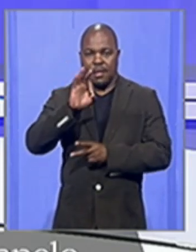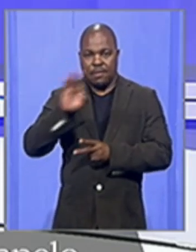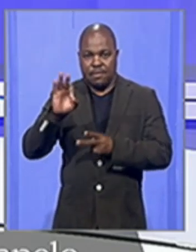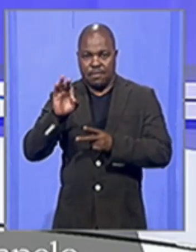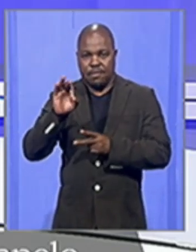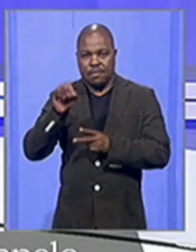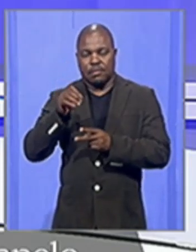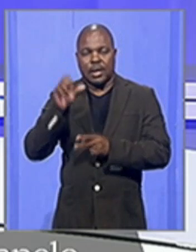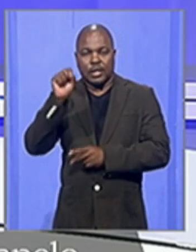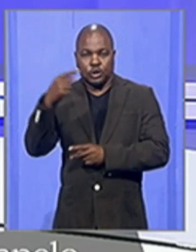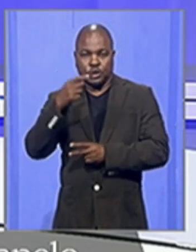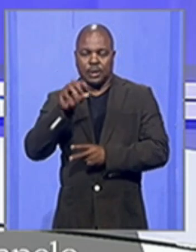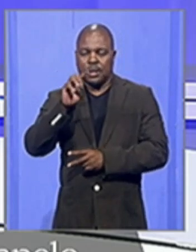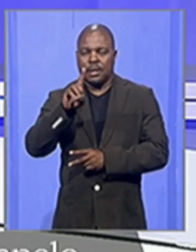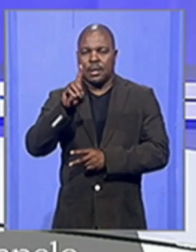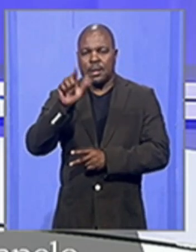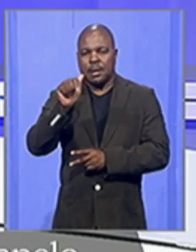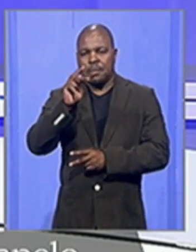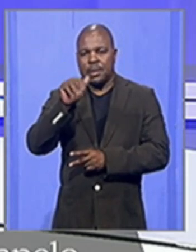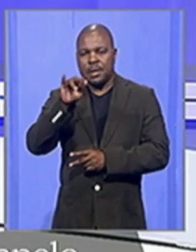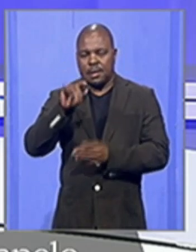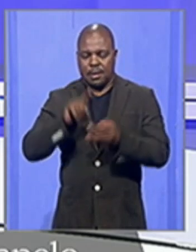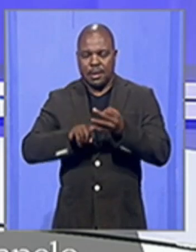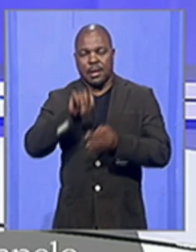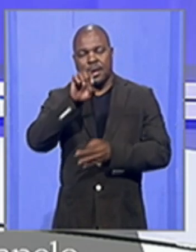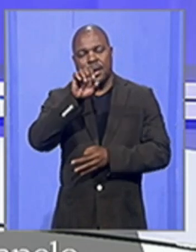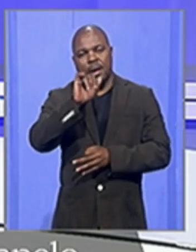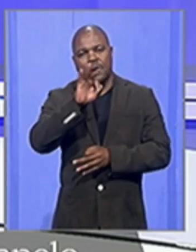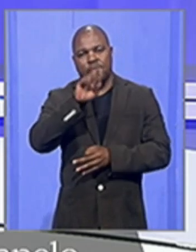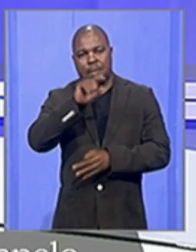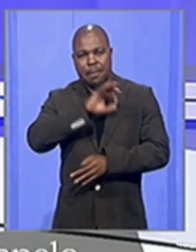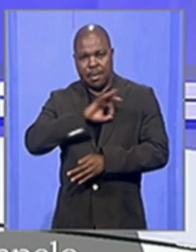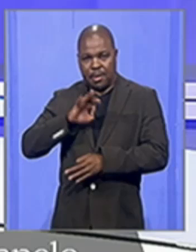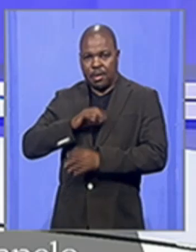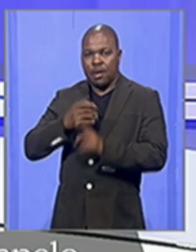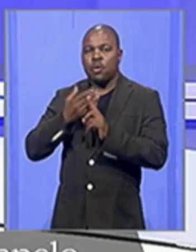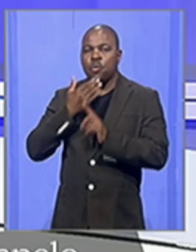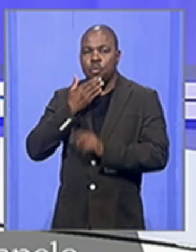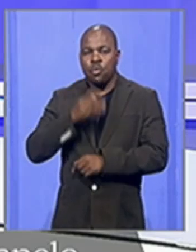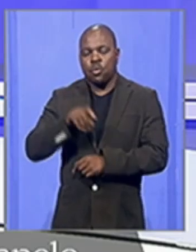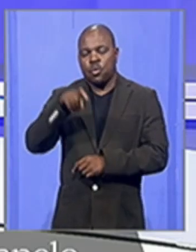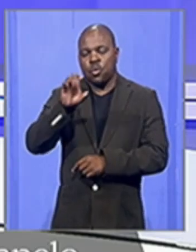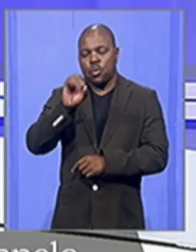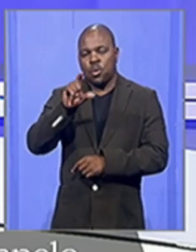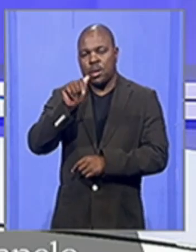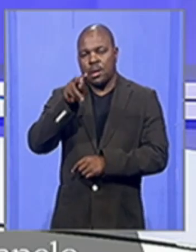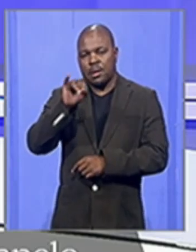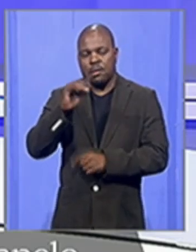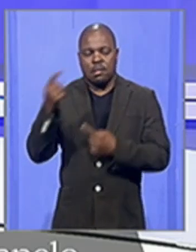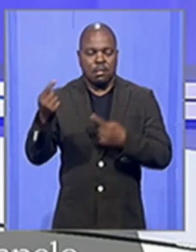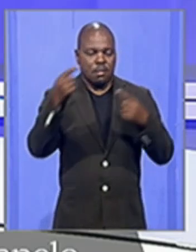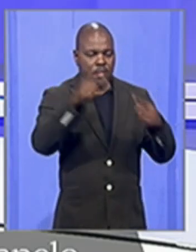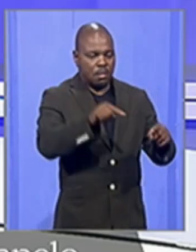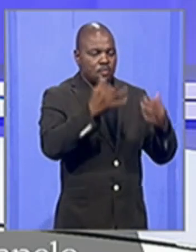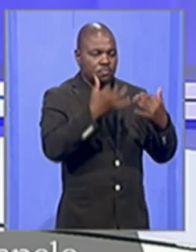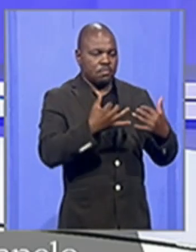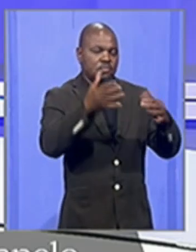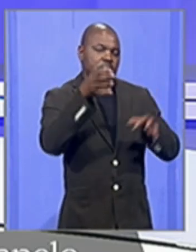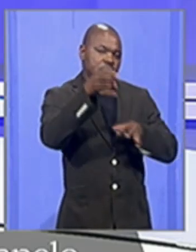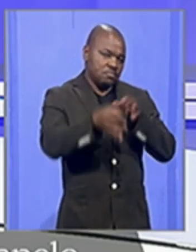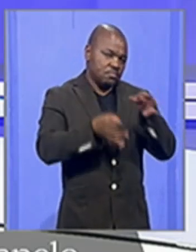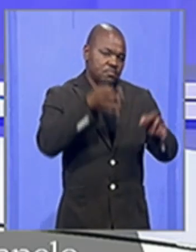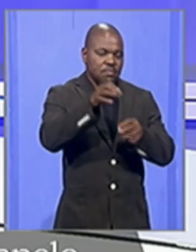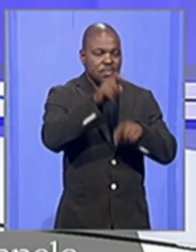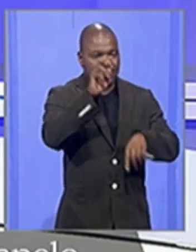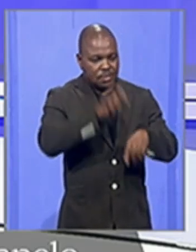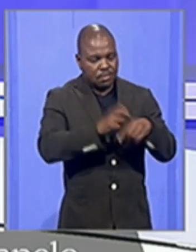Marshall Dlamini le meyara wa IFP wa kwa Umhlathuze Xolani Nkwezi ba reboletse phutego melaetsa ya bone ya